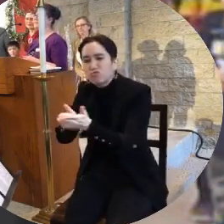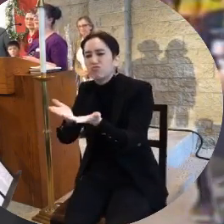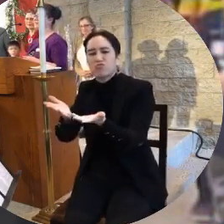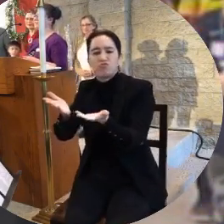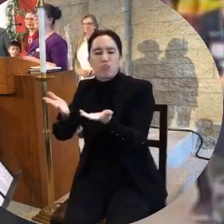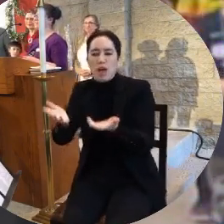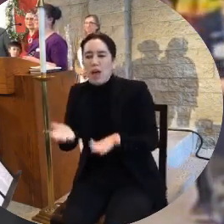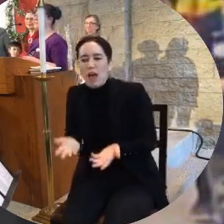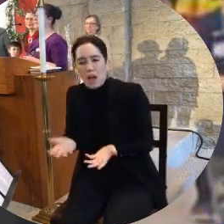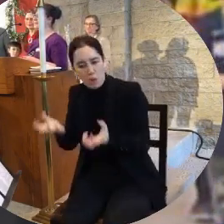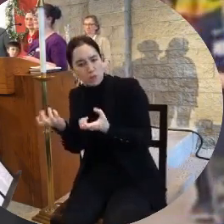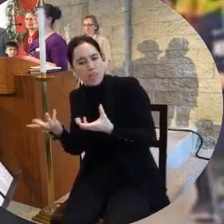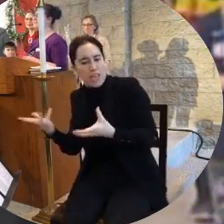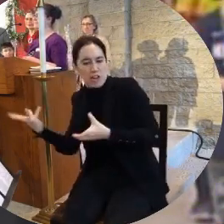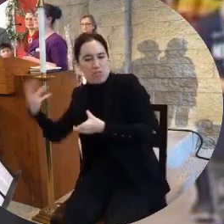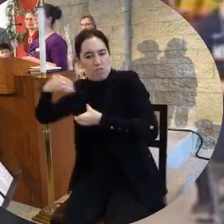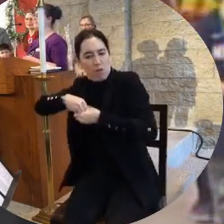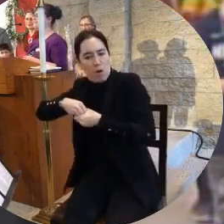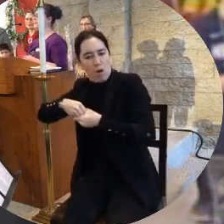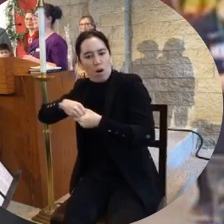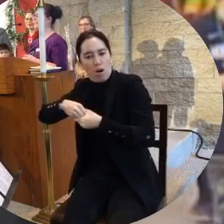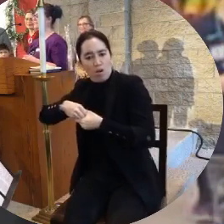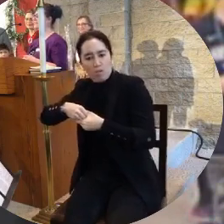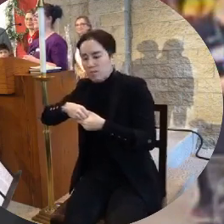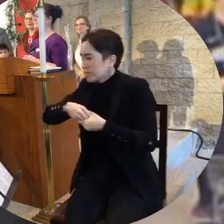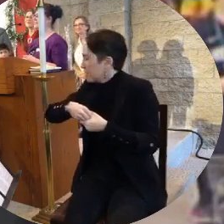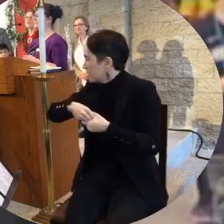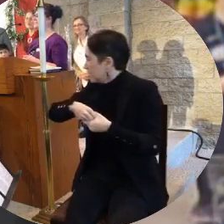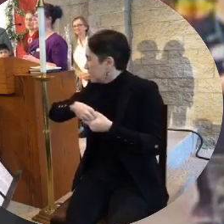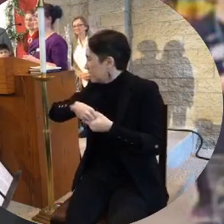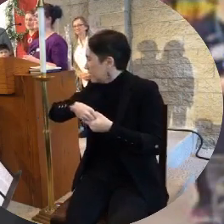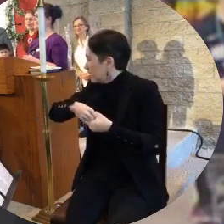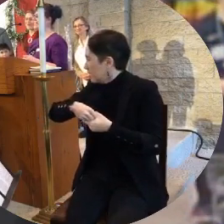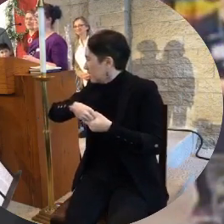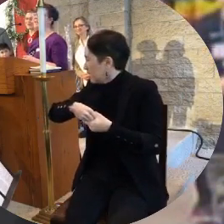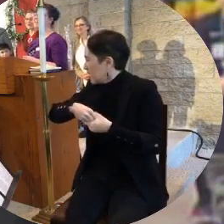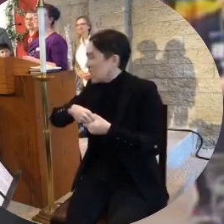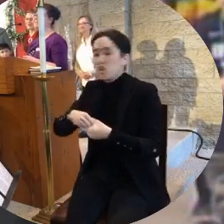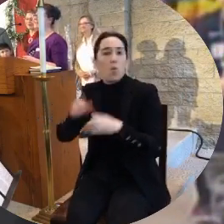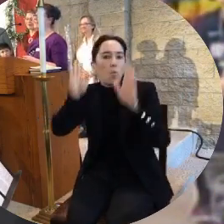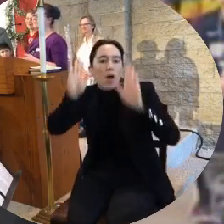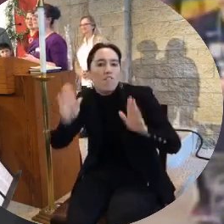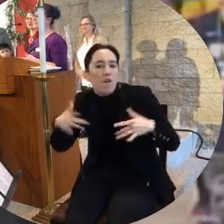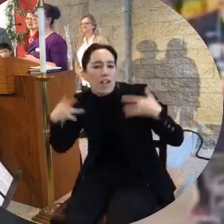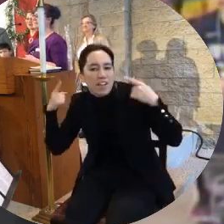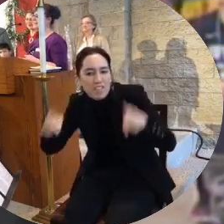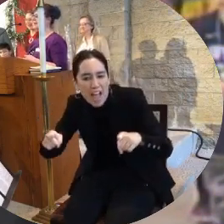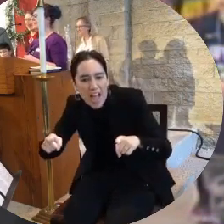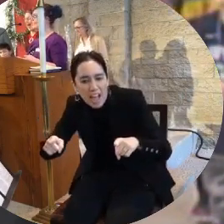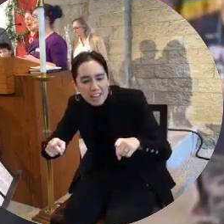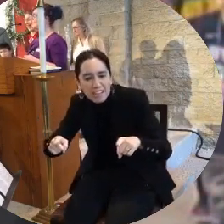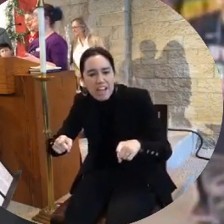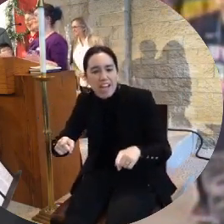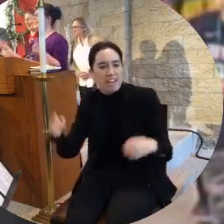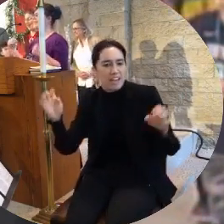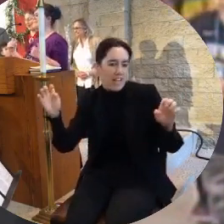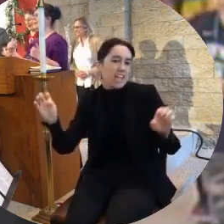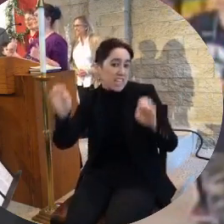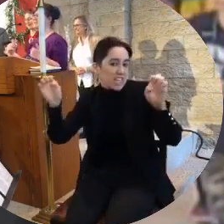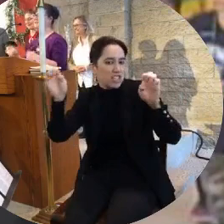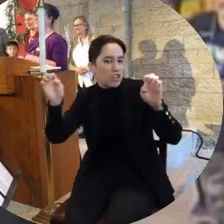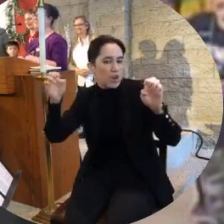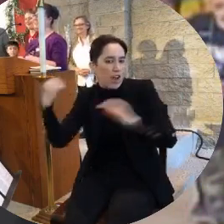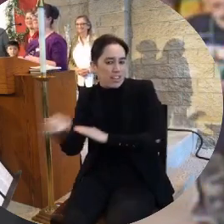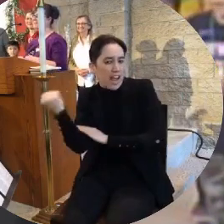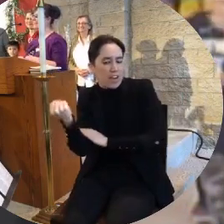to be involved in curating an amazing extravaganza, which is our Easter egg day, the Saturday before Easter, come talk to